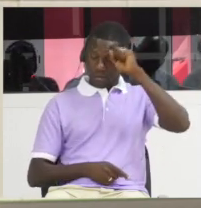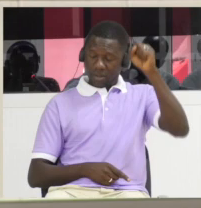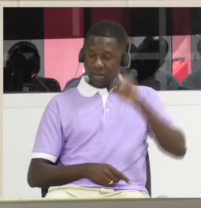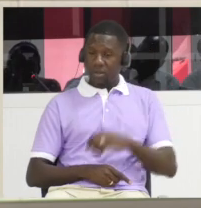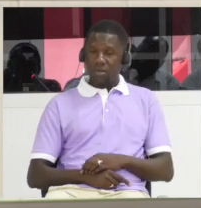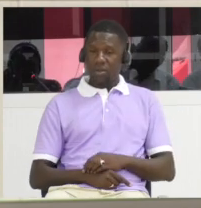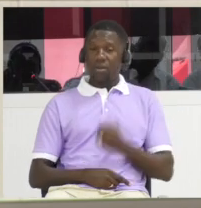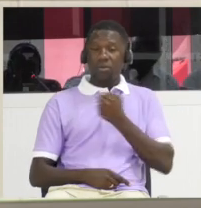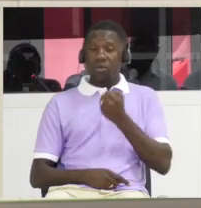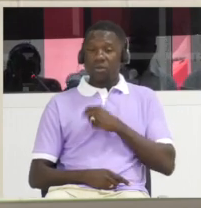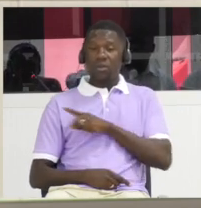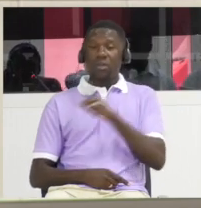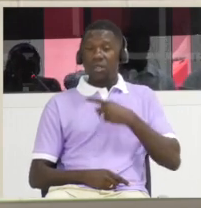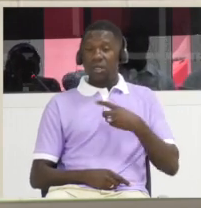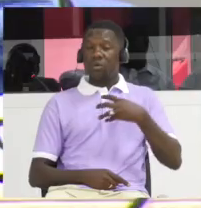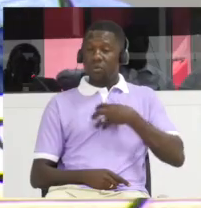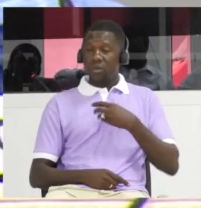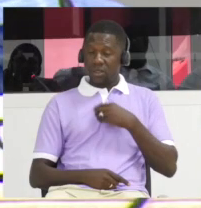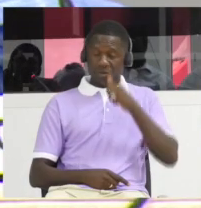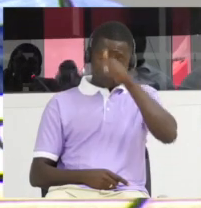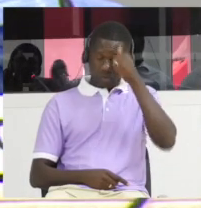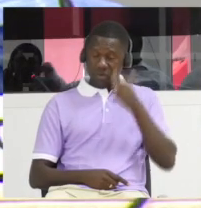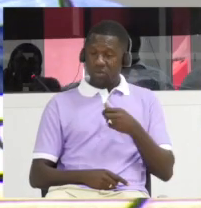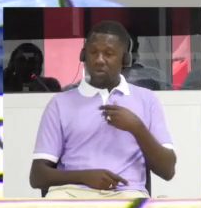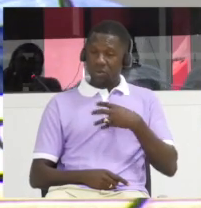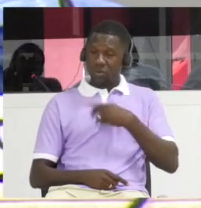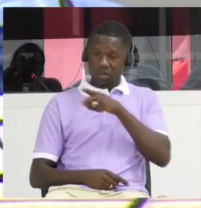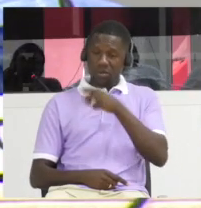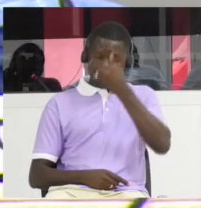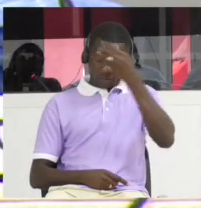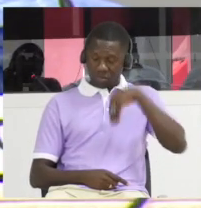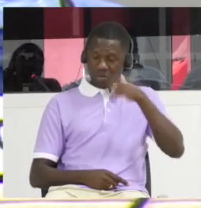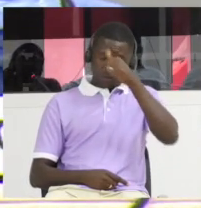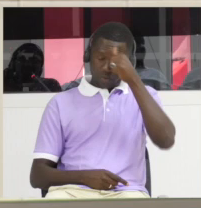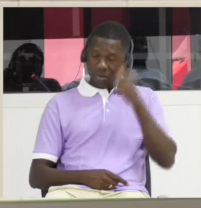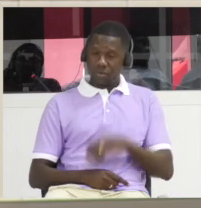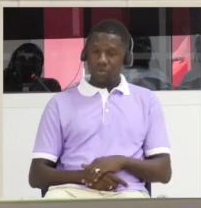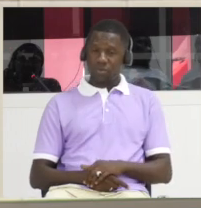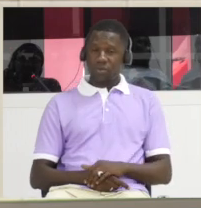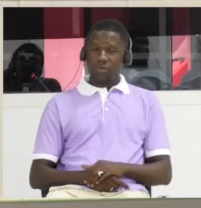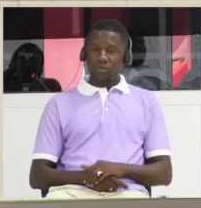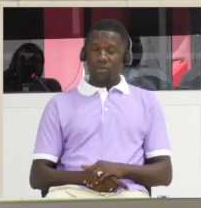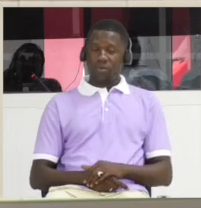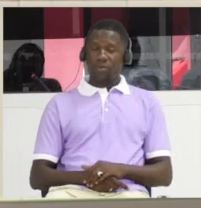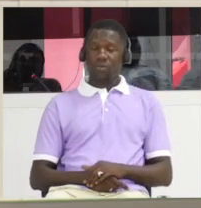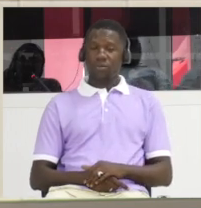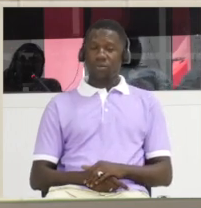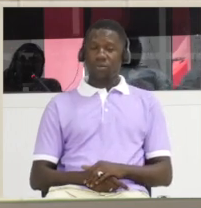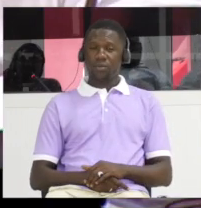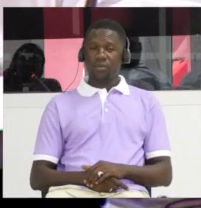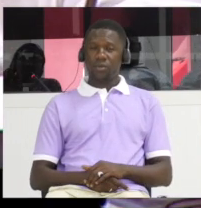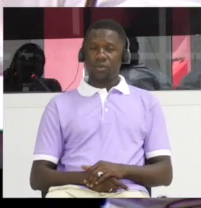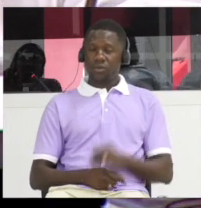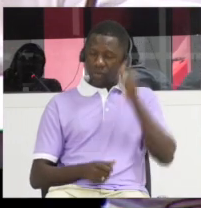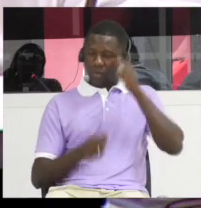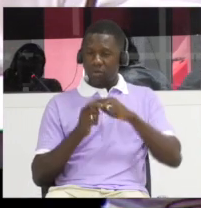Do you recall who said that? No, I can't recall. So you were detained overnight. During